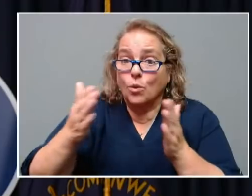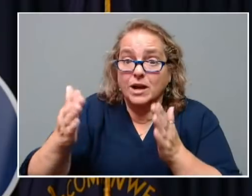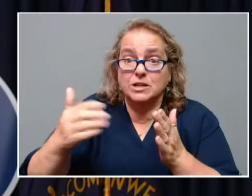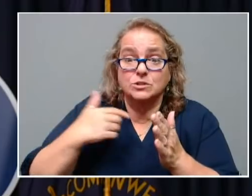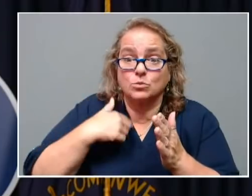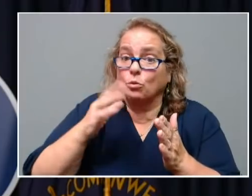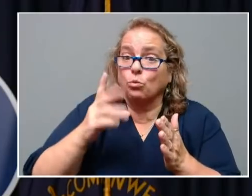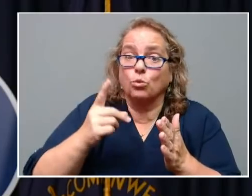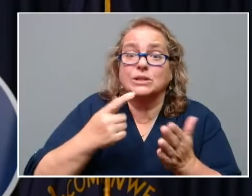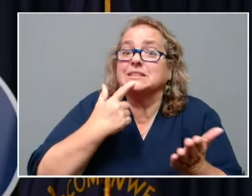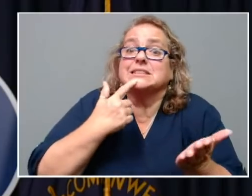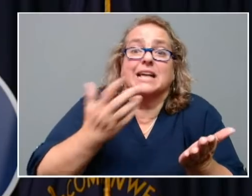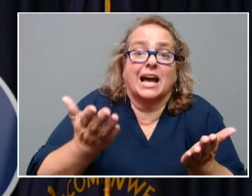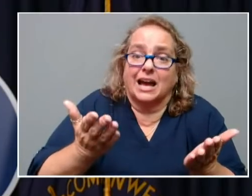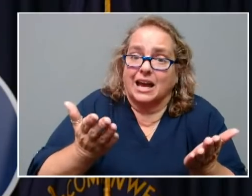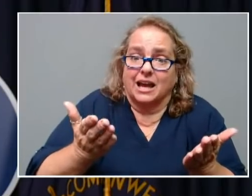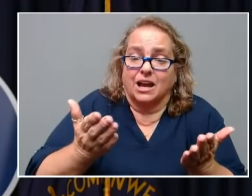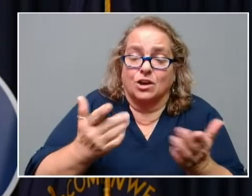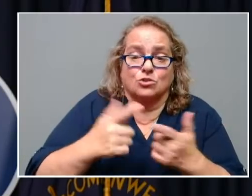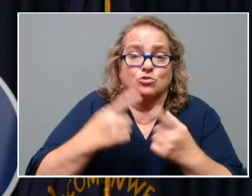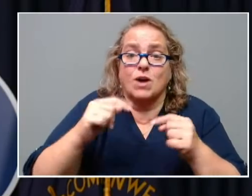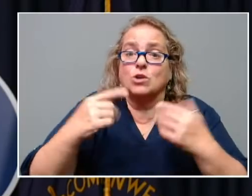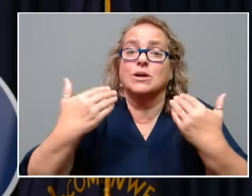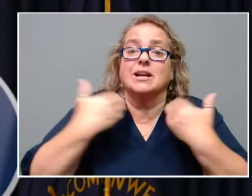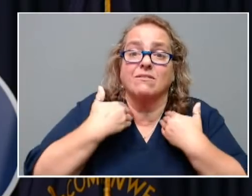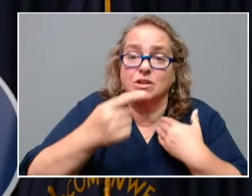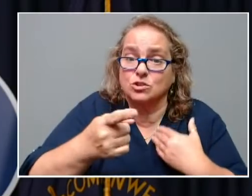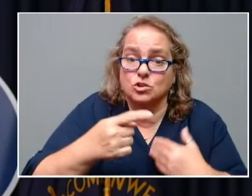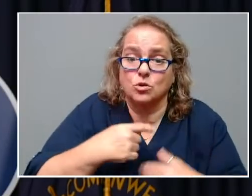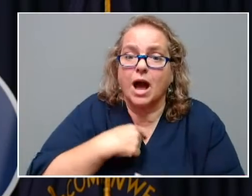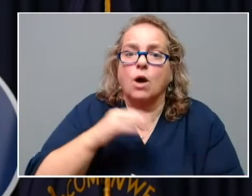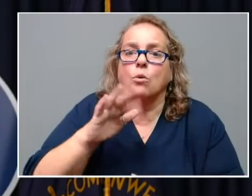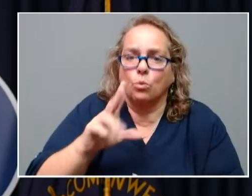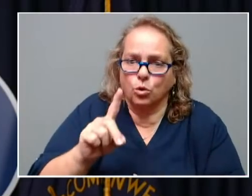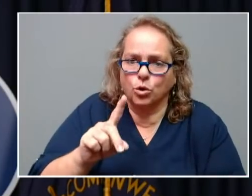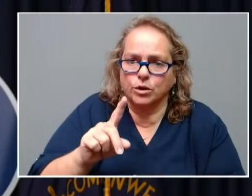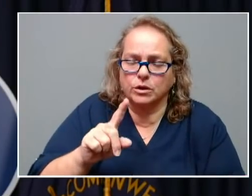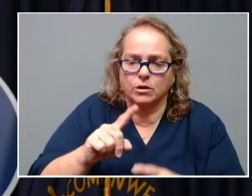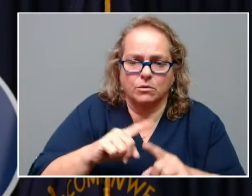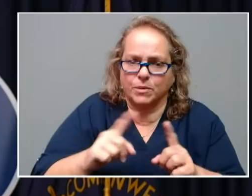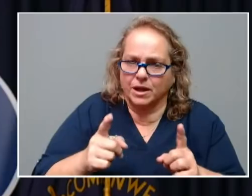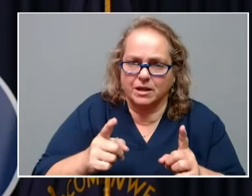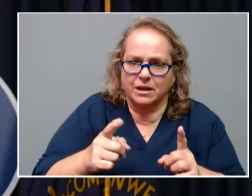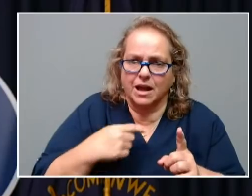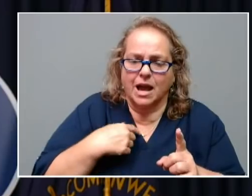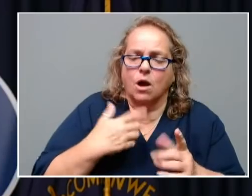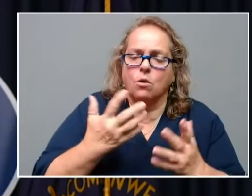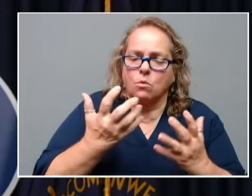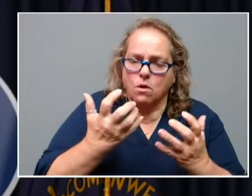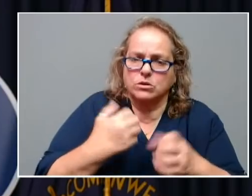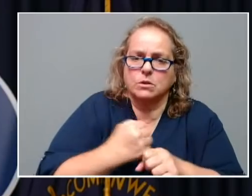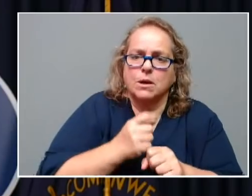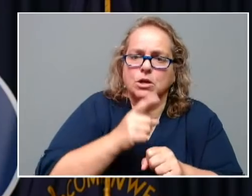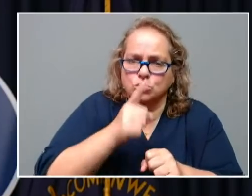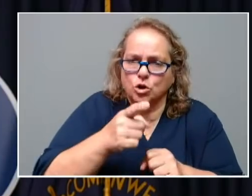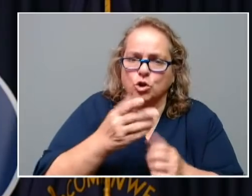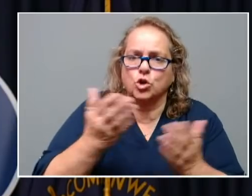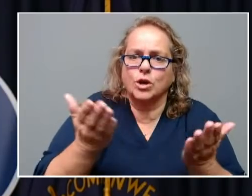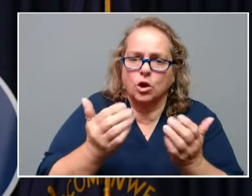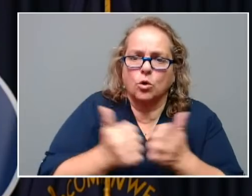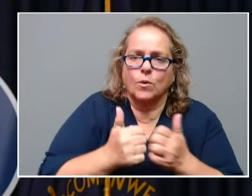to convince or to talk with you, we would. We just want to make sure you're here with us next